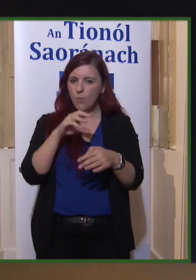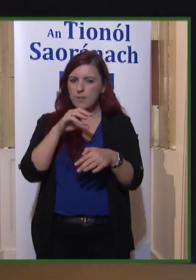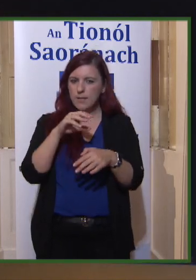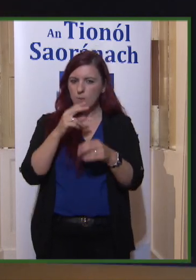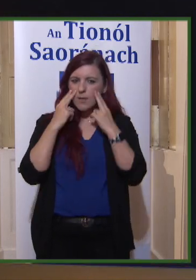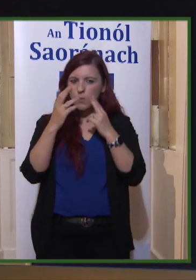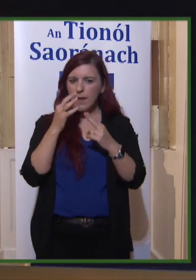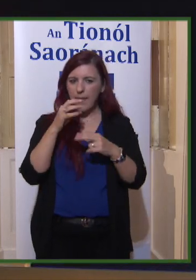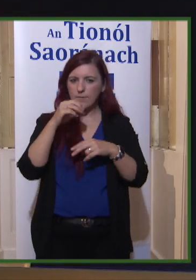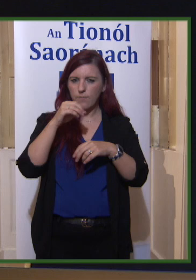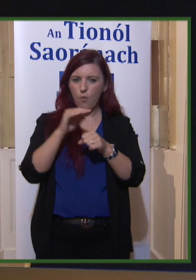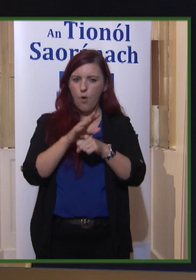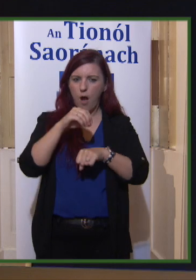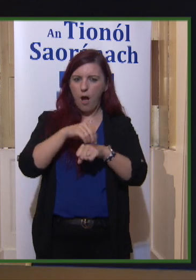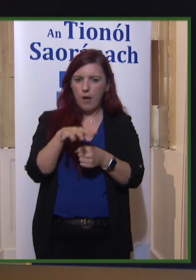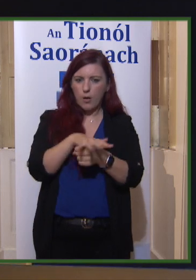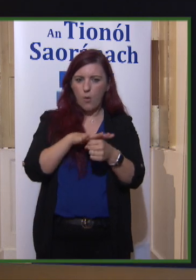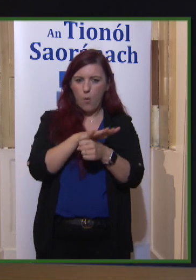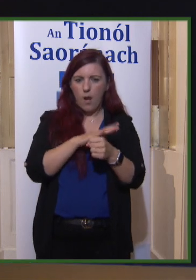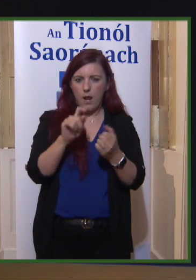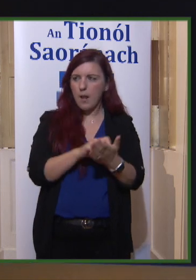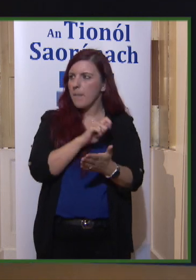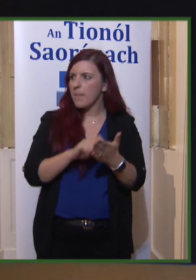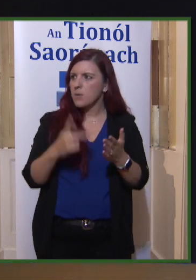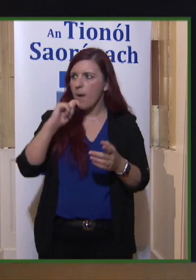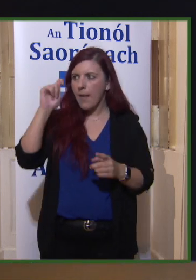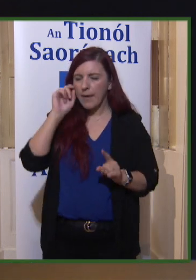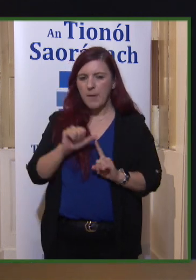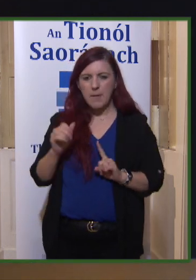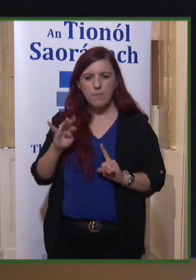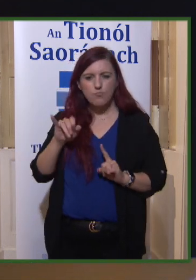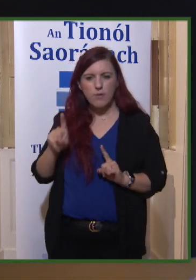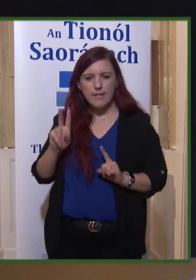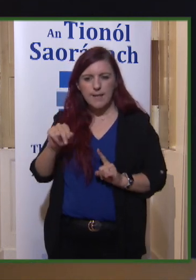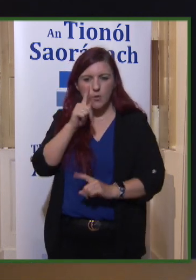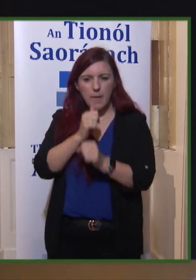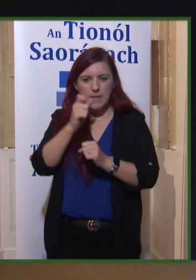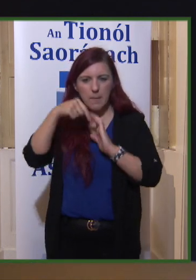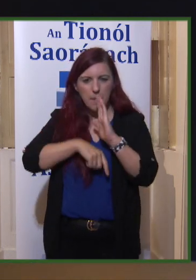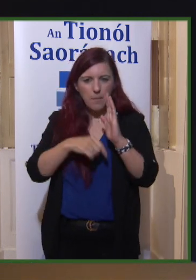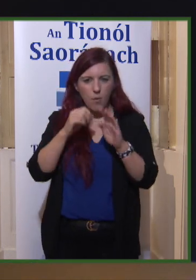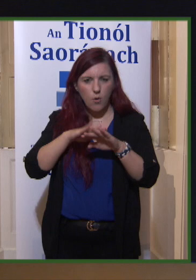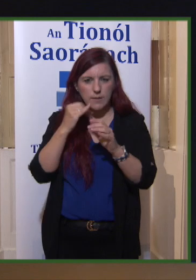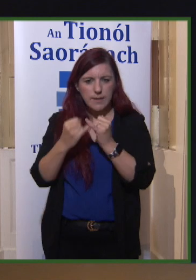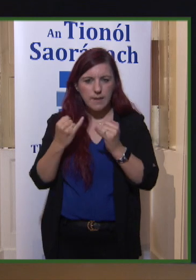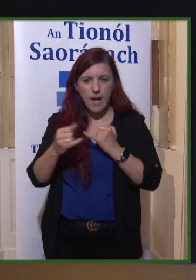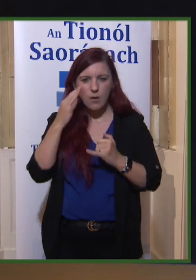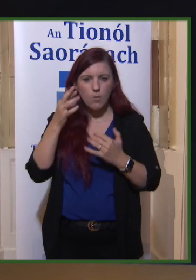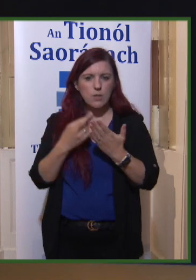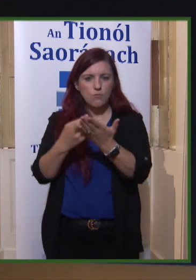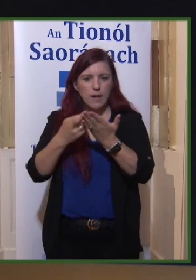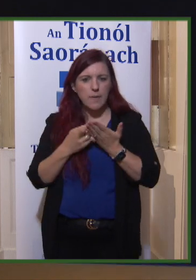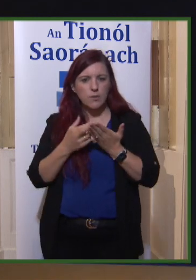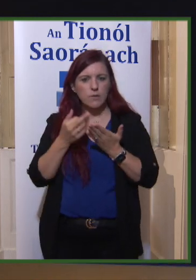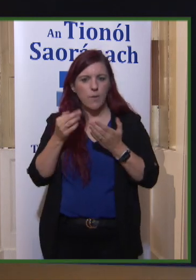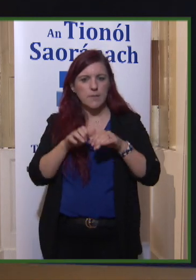ballot paper, so it was a figure. Breed might answer this question. She could talk a little bit about the numbers, because I know there was a recommendation from one of the tables this